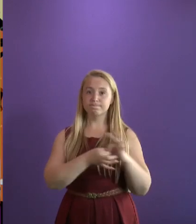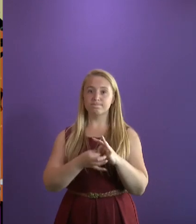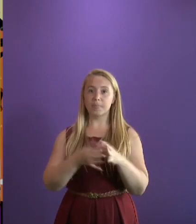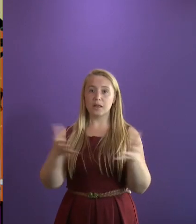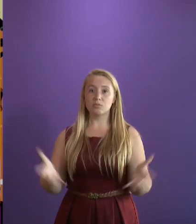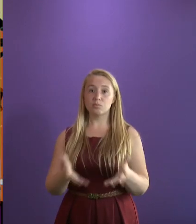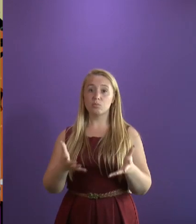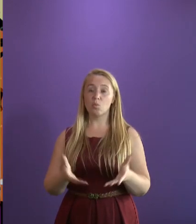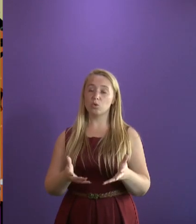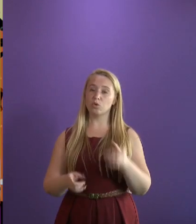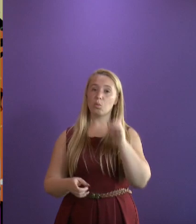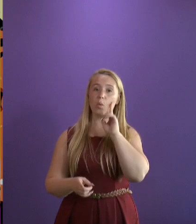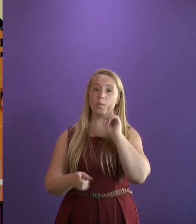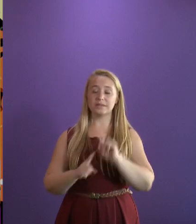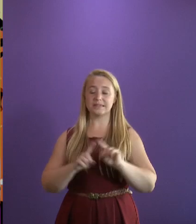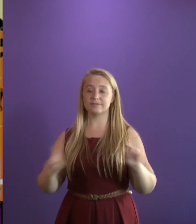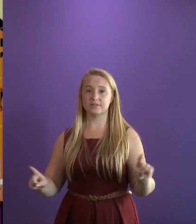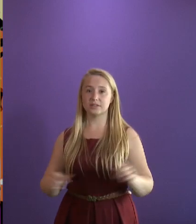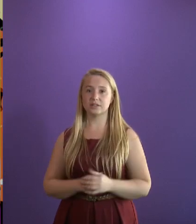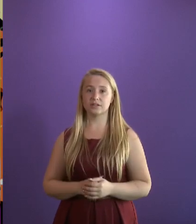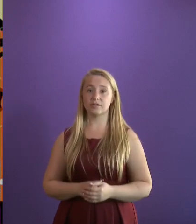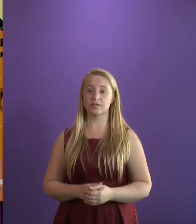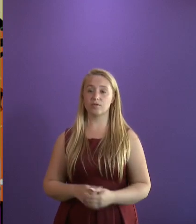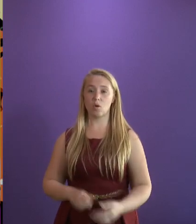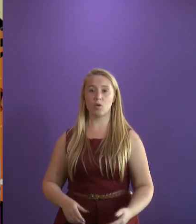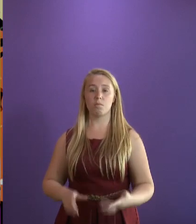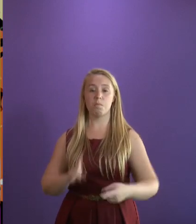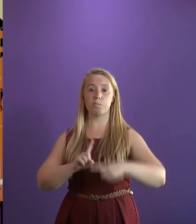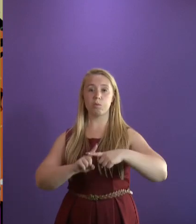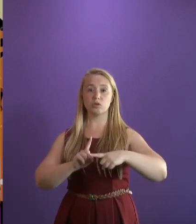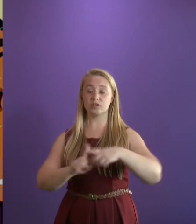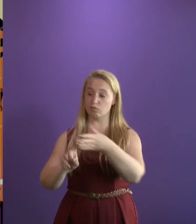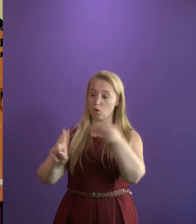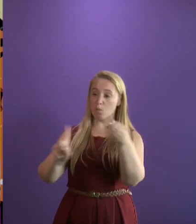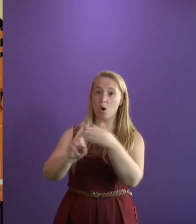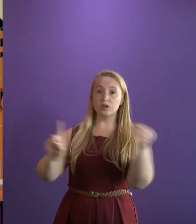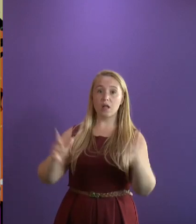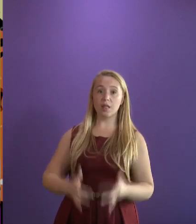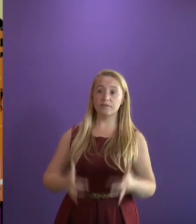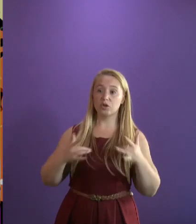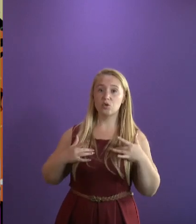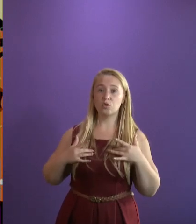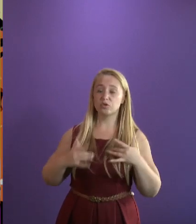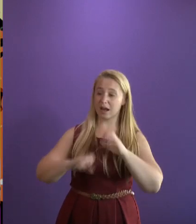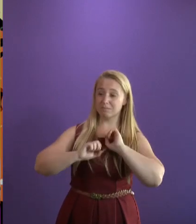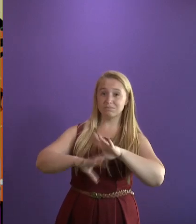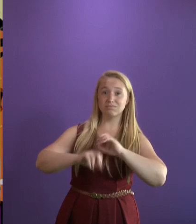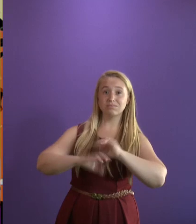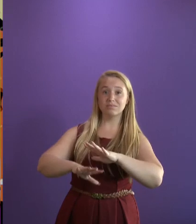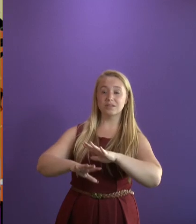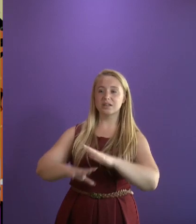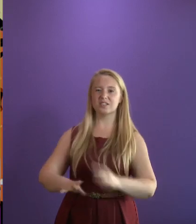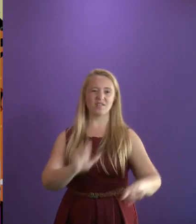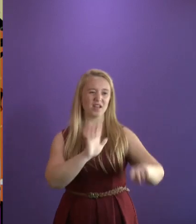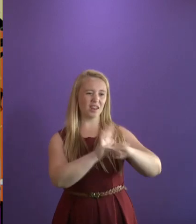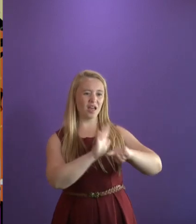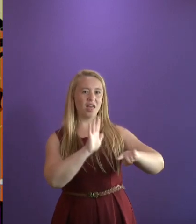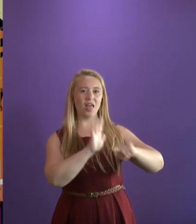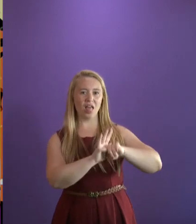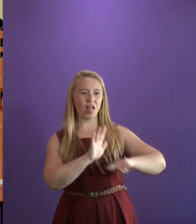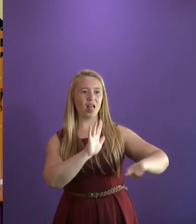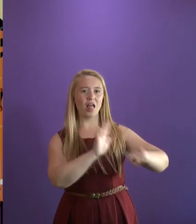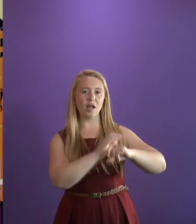women are making, to share views of positive role models and provide an alternative to the negative images of women that so often